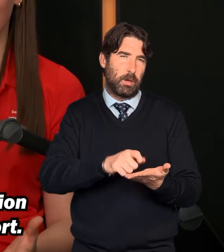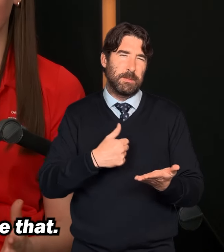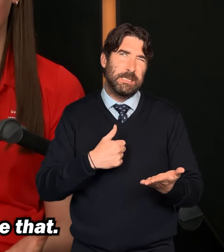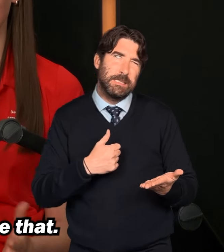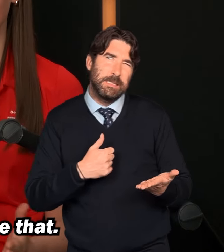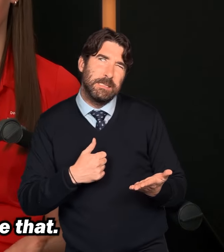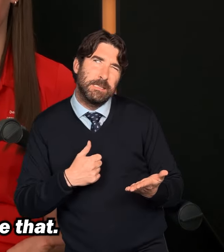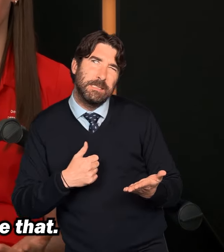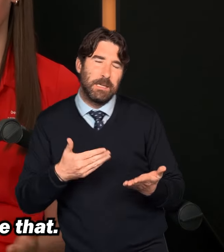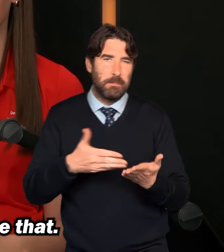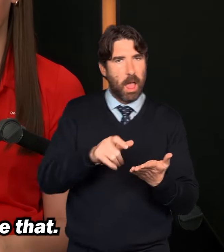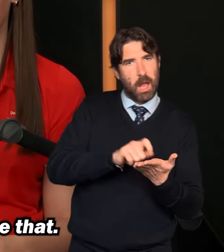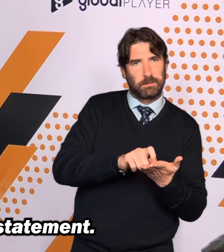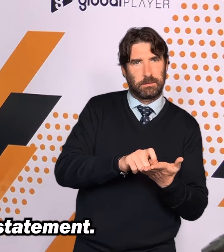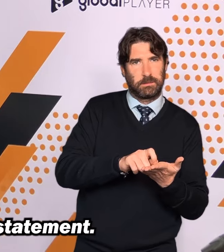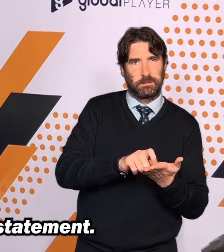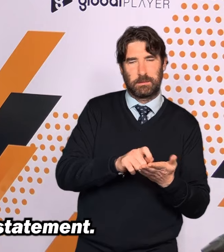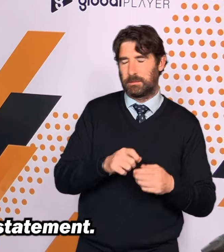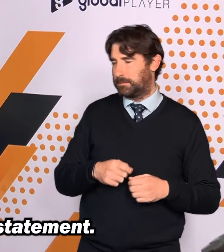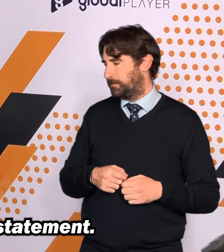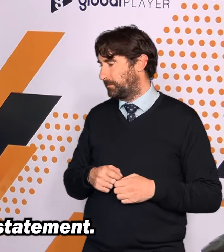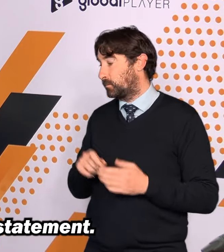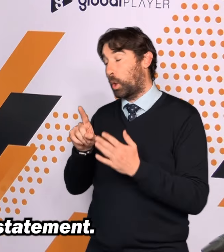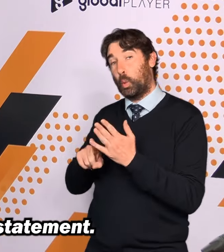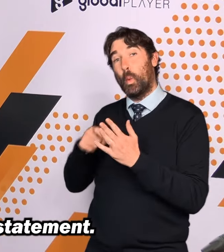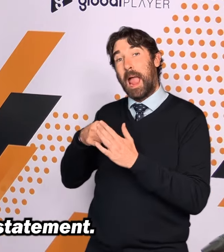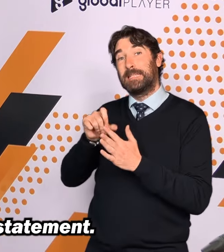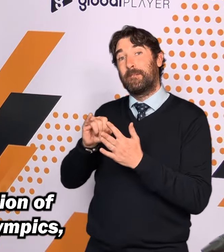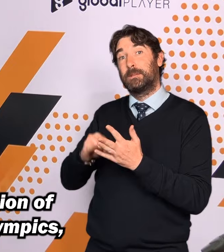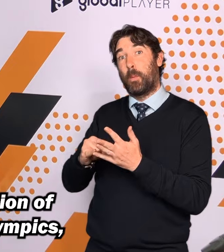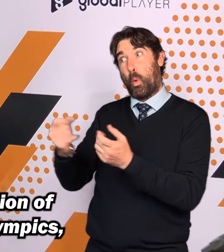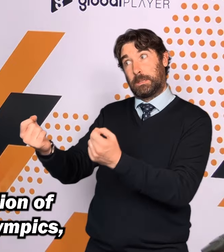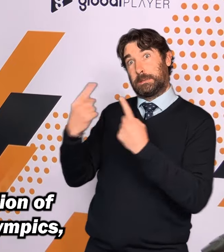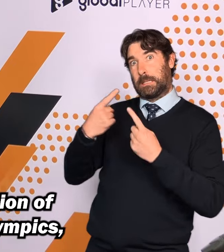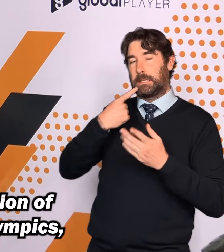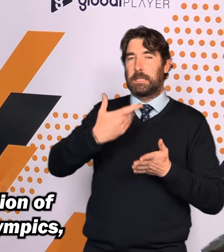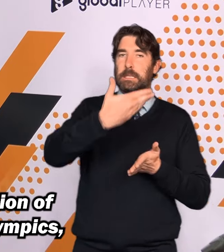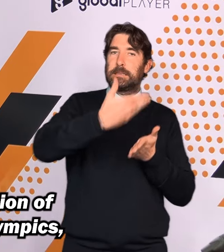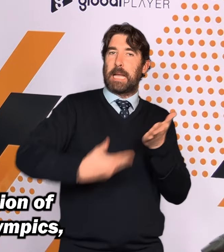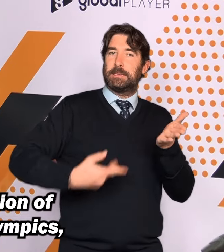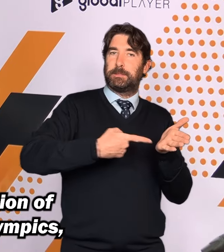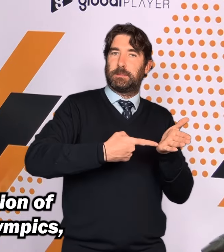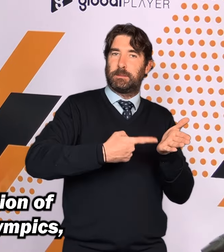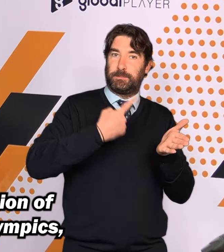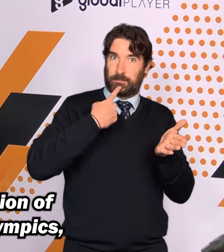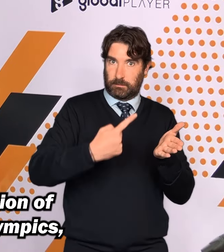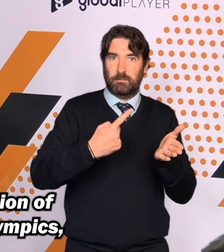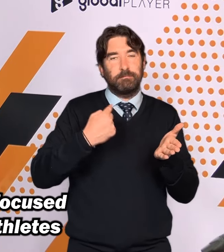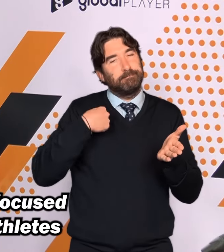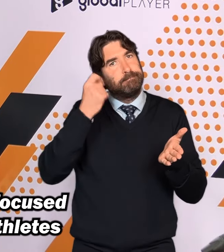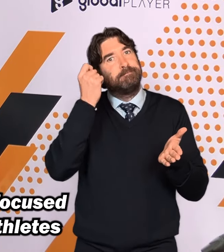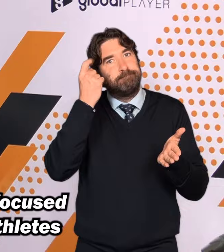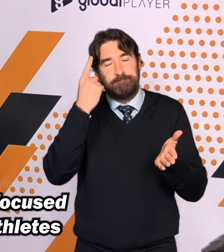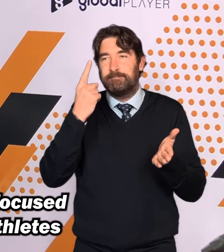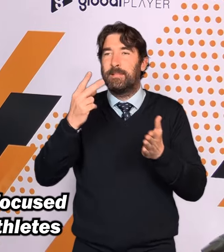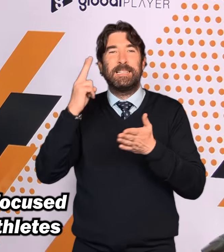of effort actually. People don't realise that. And UK Sport have sent us this statement. We understand the frustration of athletes targeting the Deaflympics, but